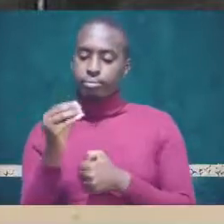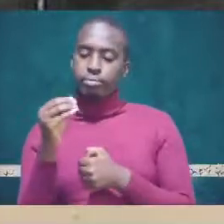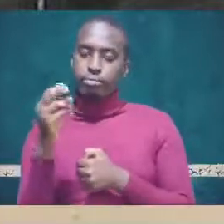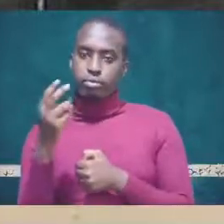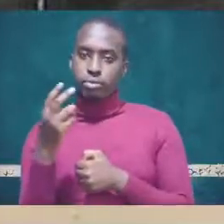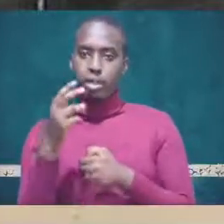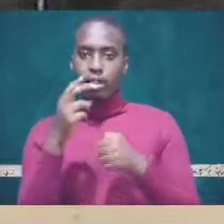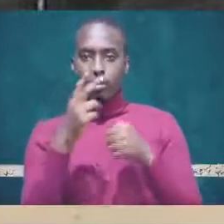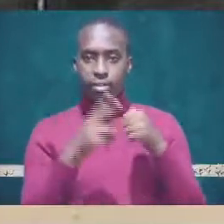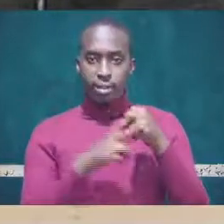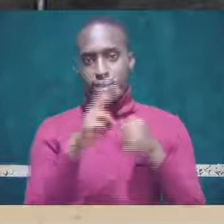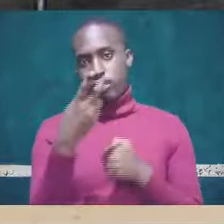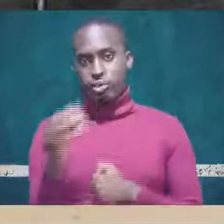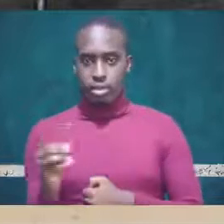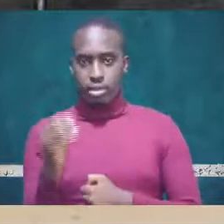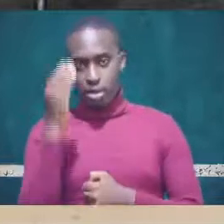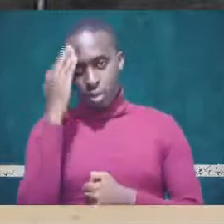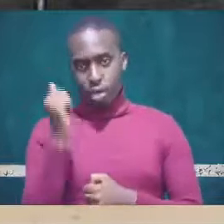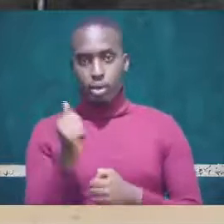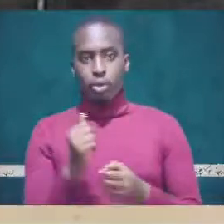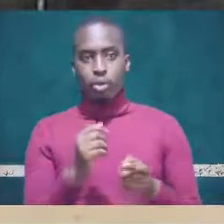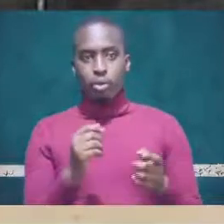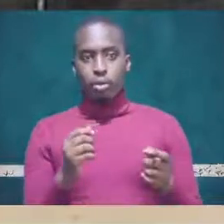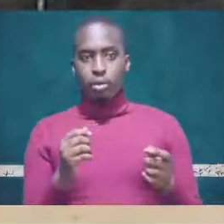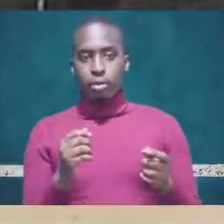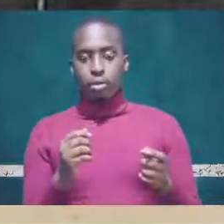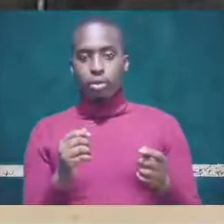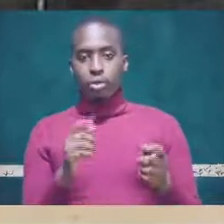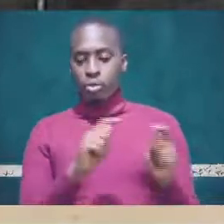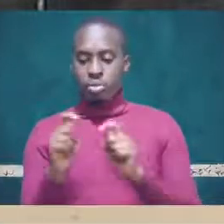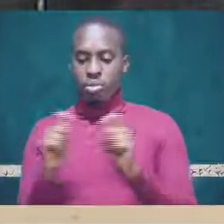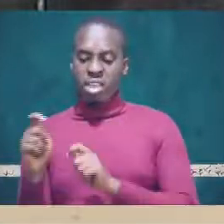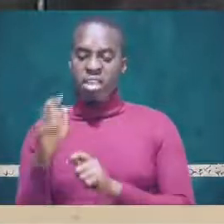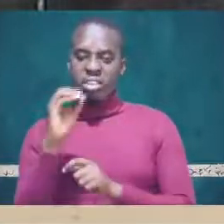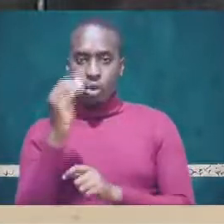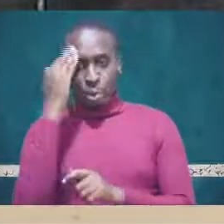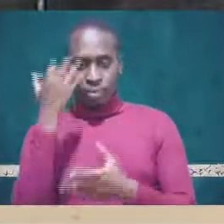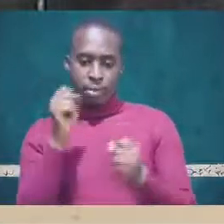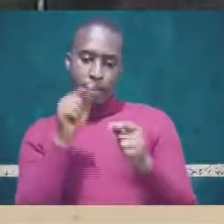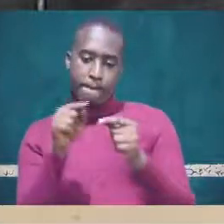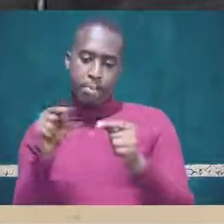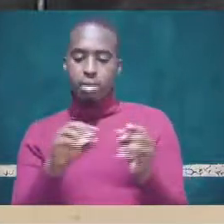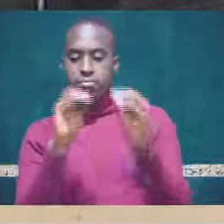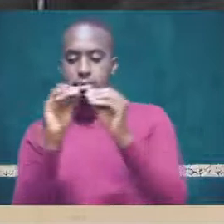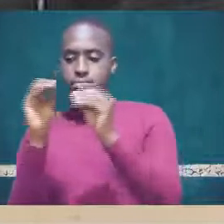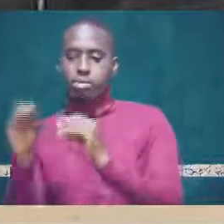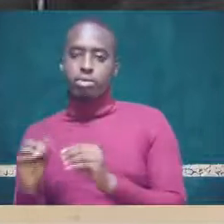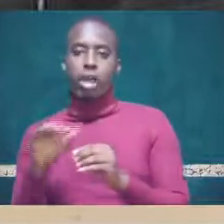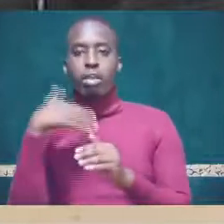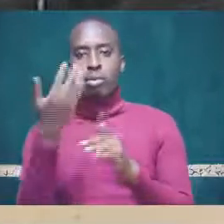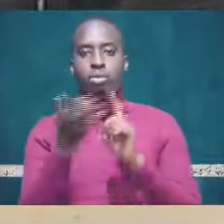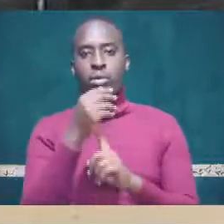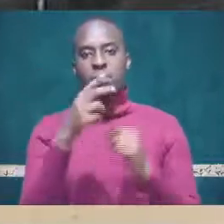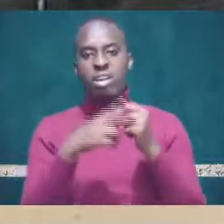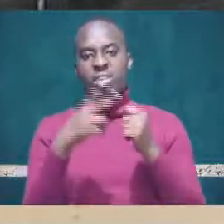point was here. We move it 3 places. 1, 2, 3. So it is 720